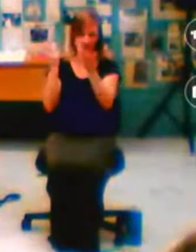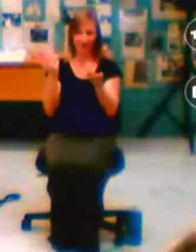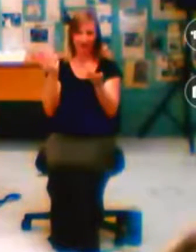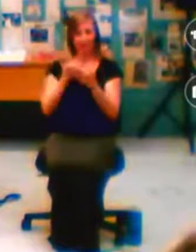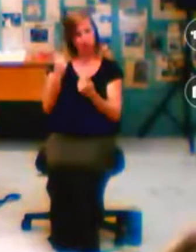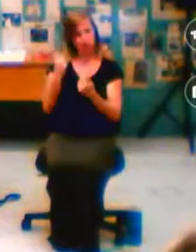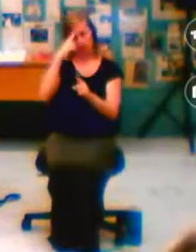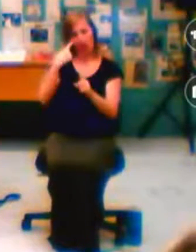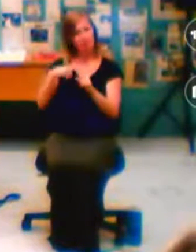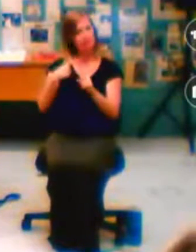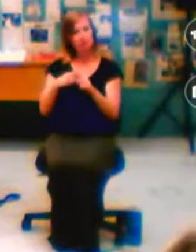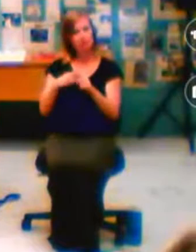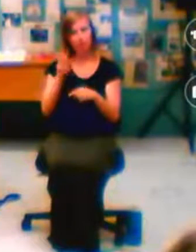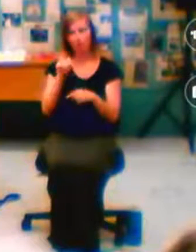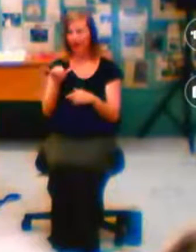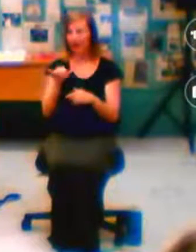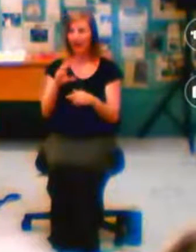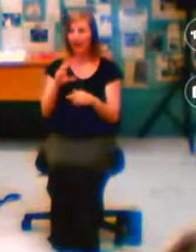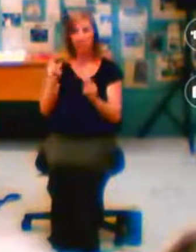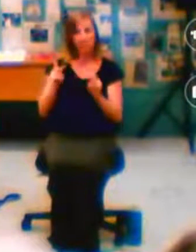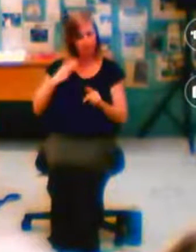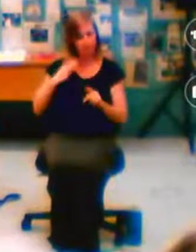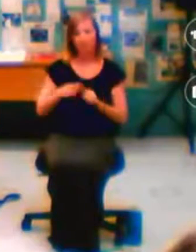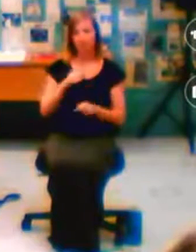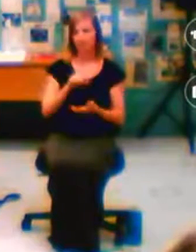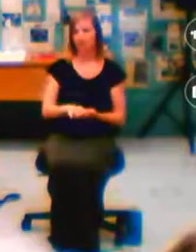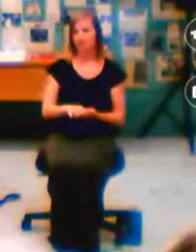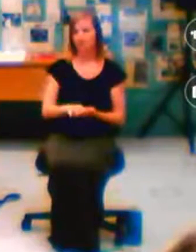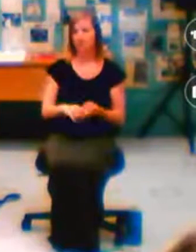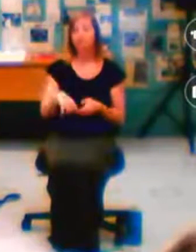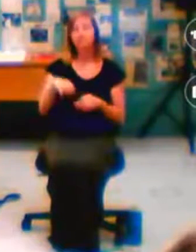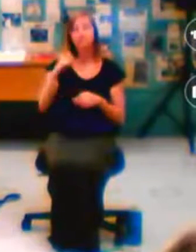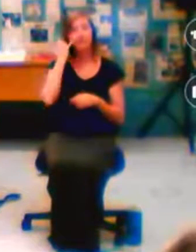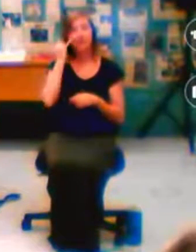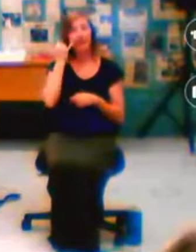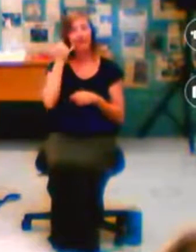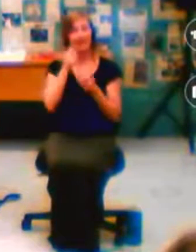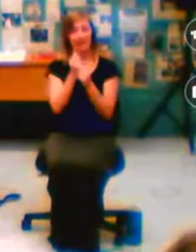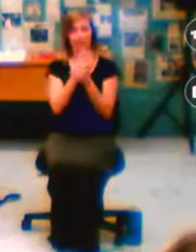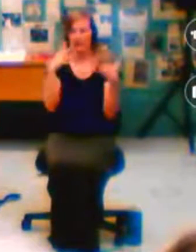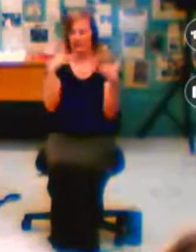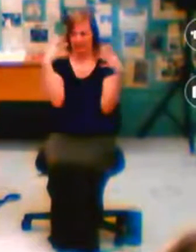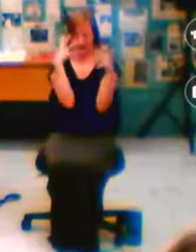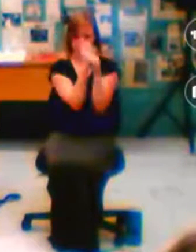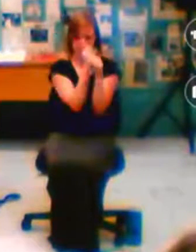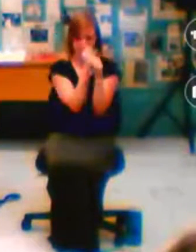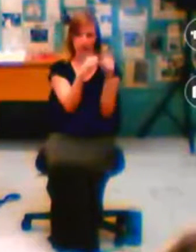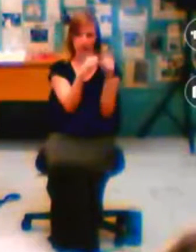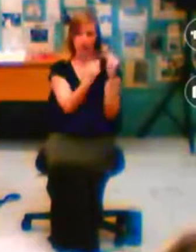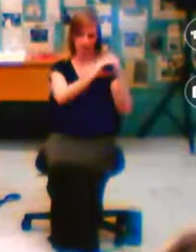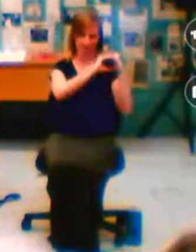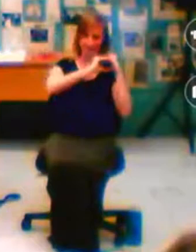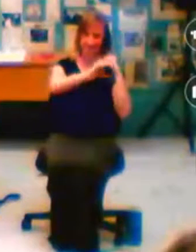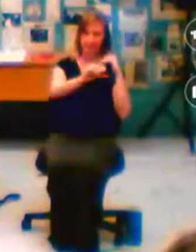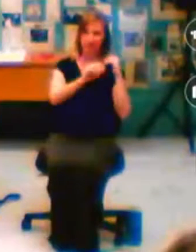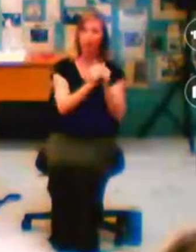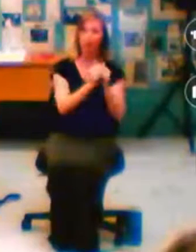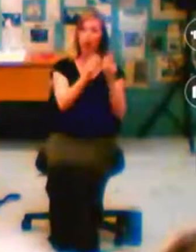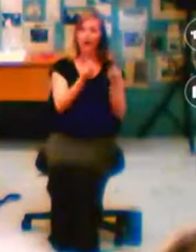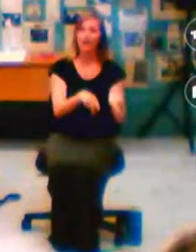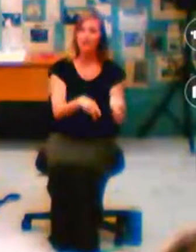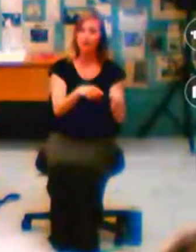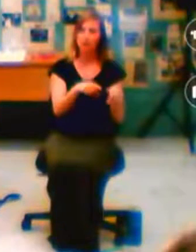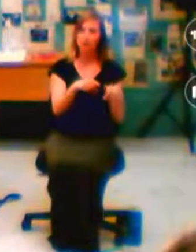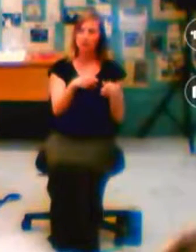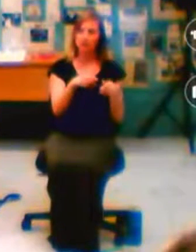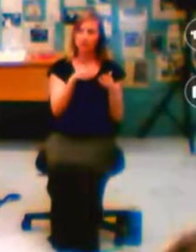buy fewer sticks of chewing gum and fewer romance novels or something. But money keeps growing as medicine can do more for people. That's a